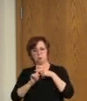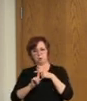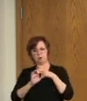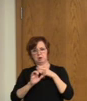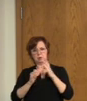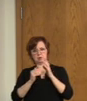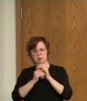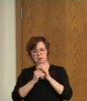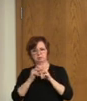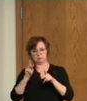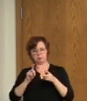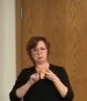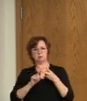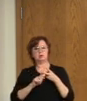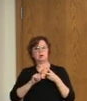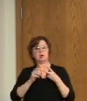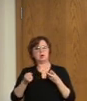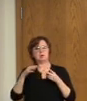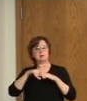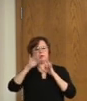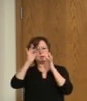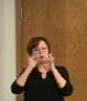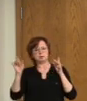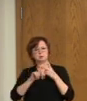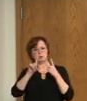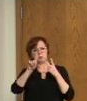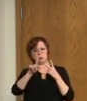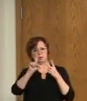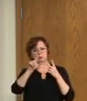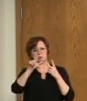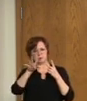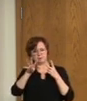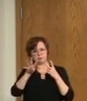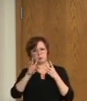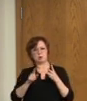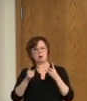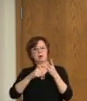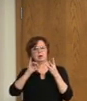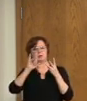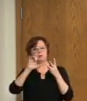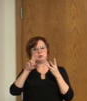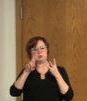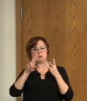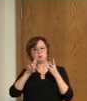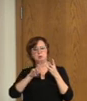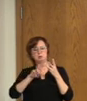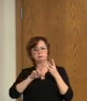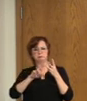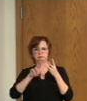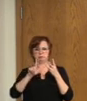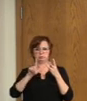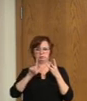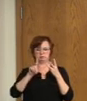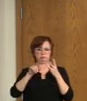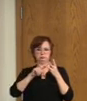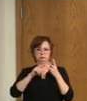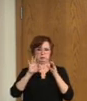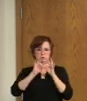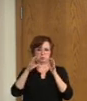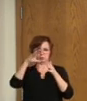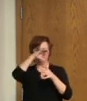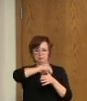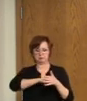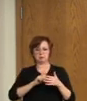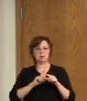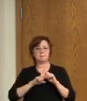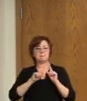individuals hospitalized and 21 in ICU. So hospitalizations are also not trending up, and it will take some time for them to start